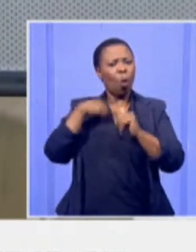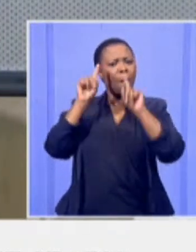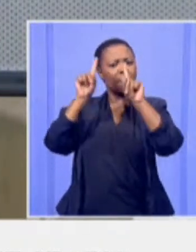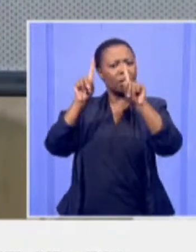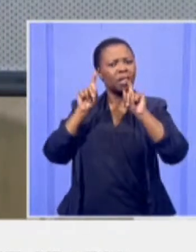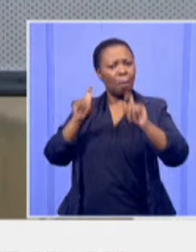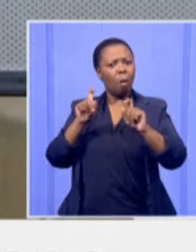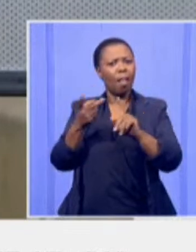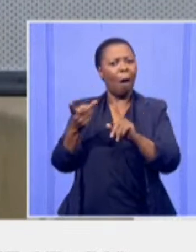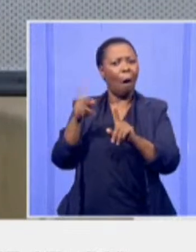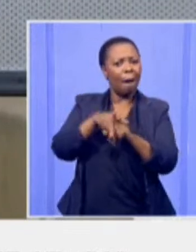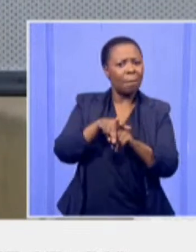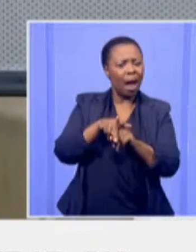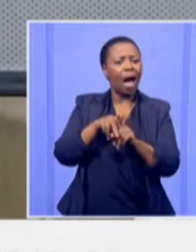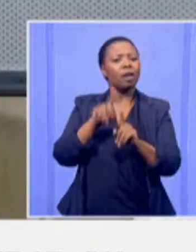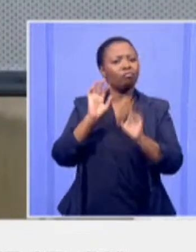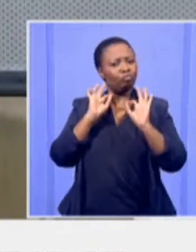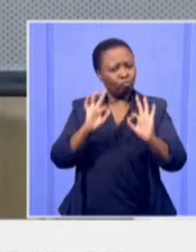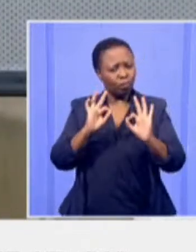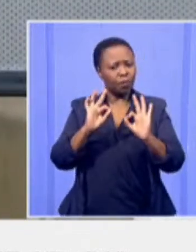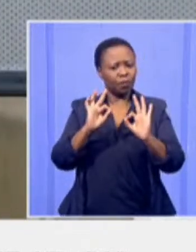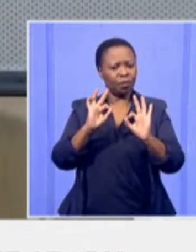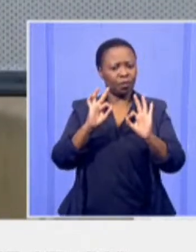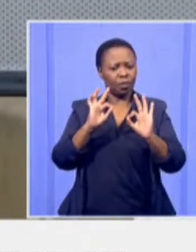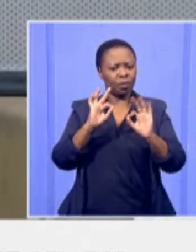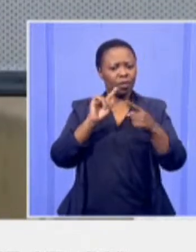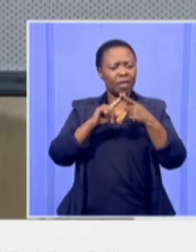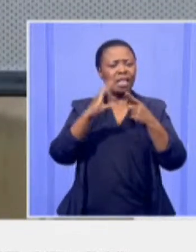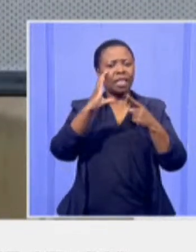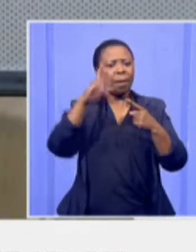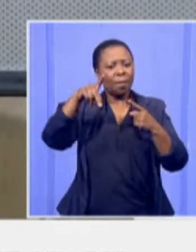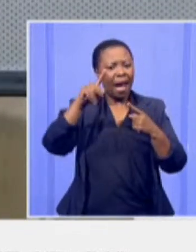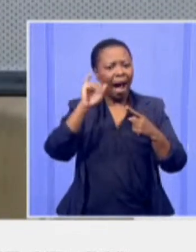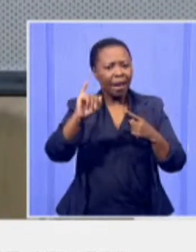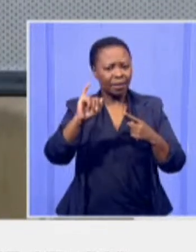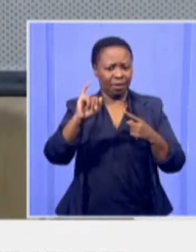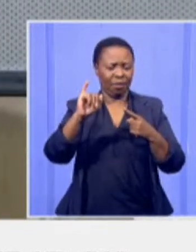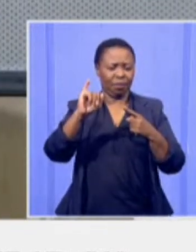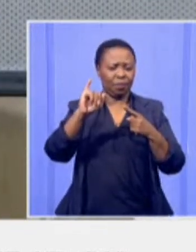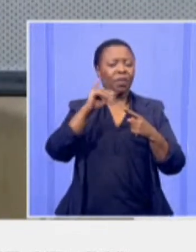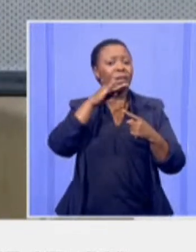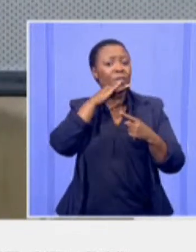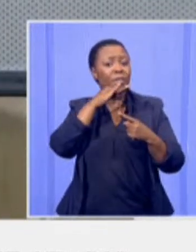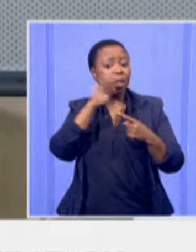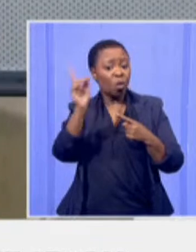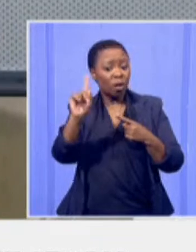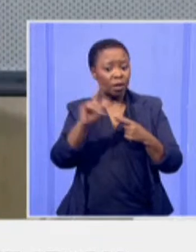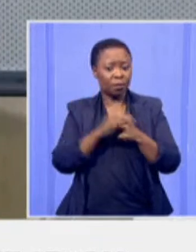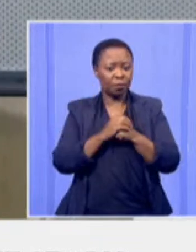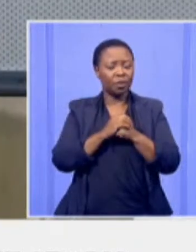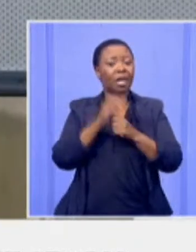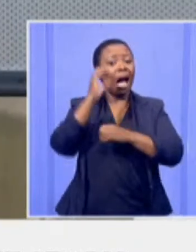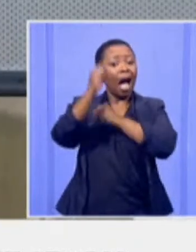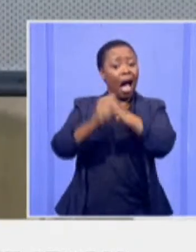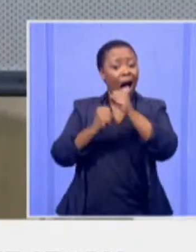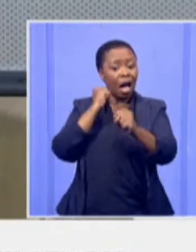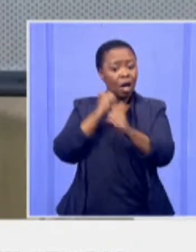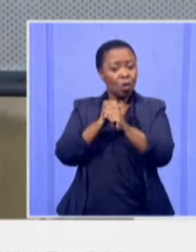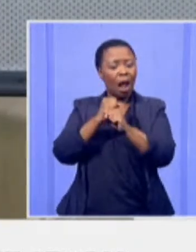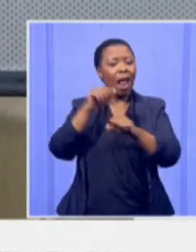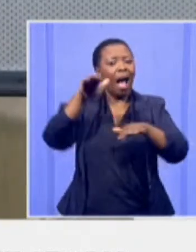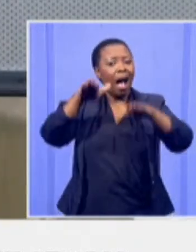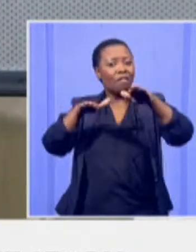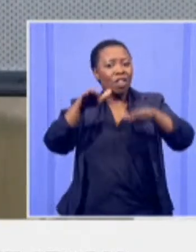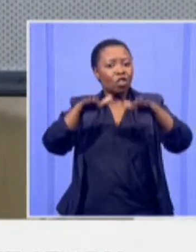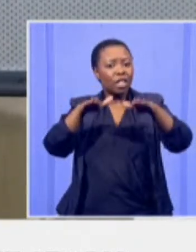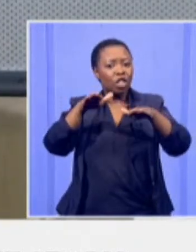we're doing salary negotiations. We take into account CPI. By CPI, we mean the annual average CPI of the previous year. We